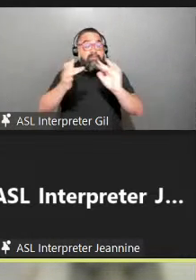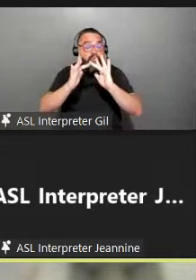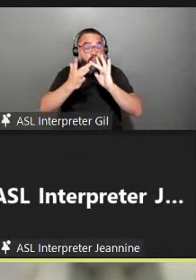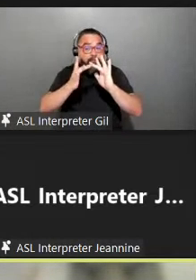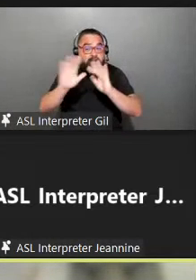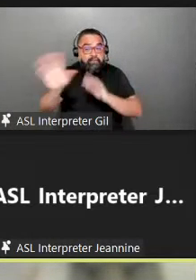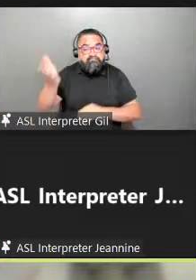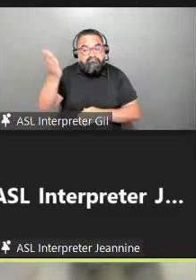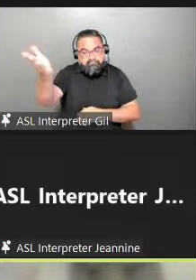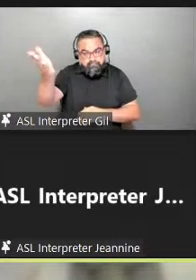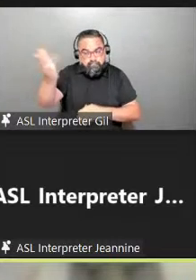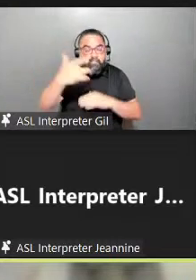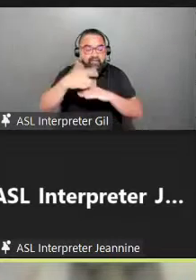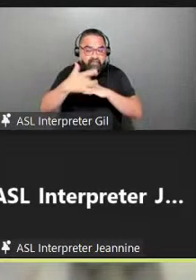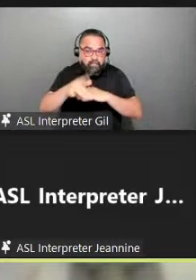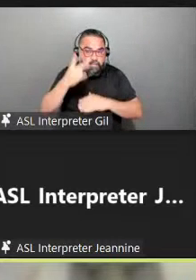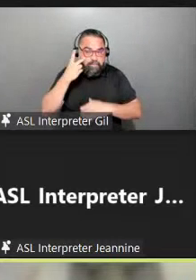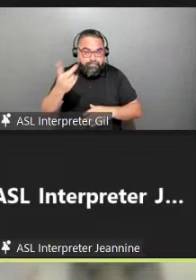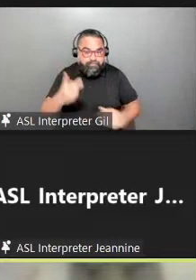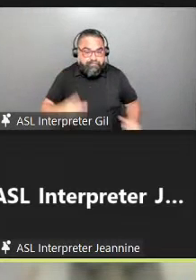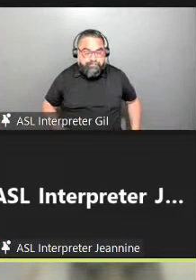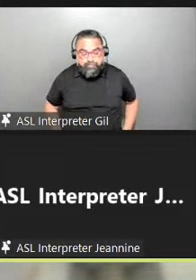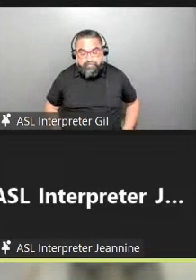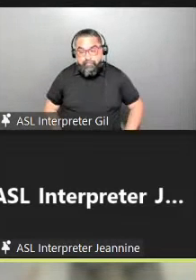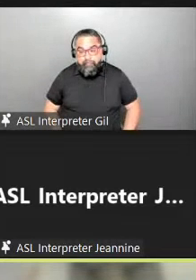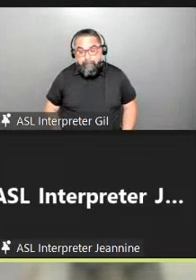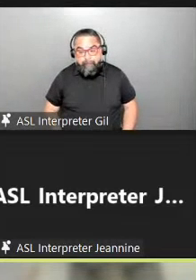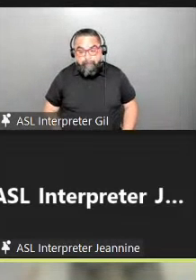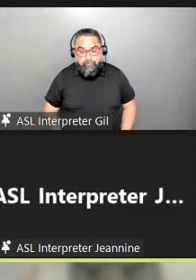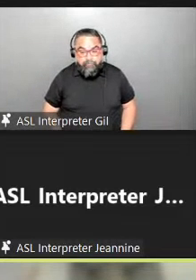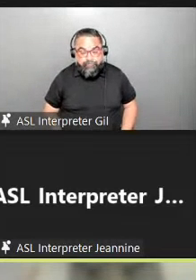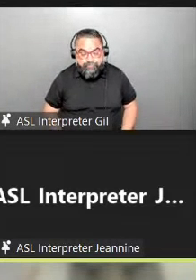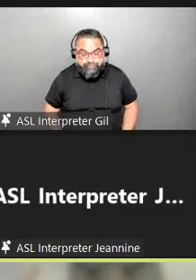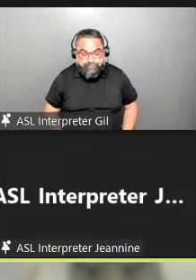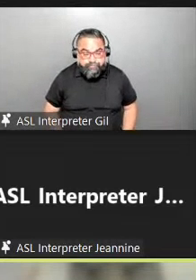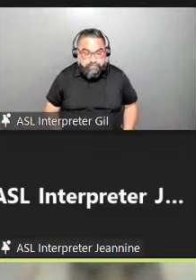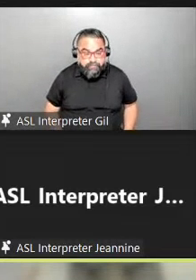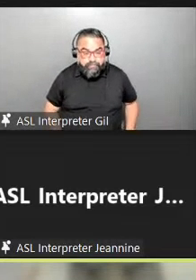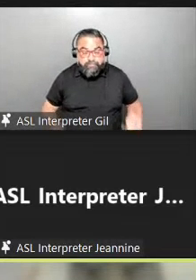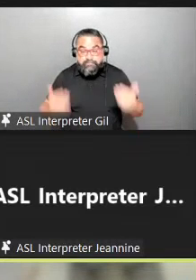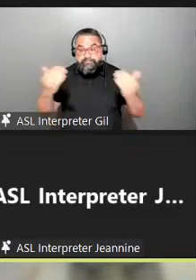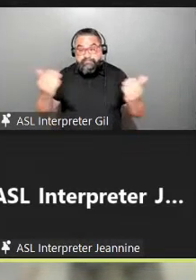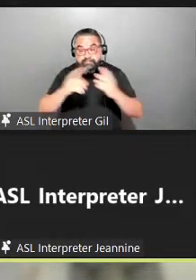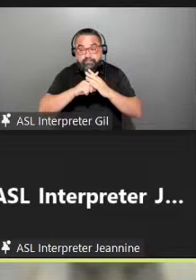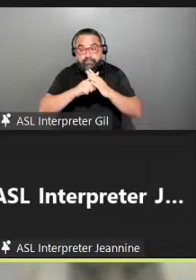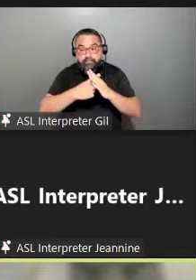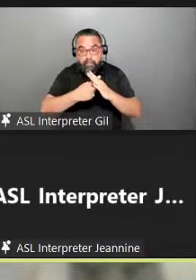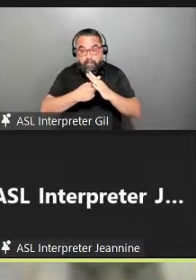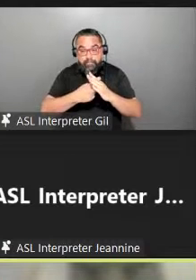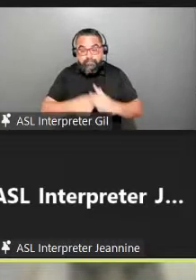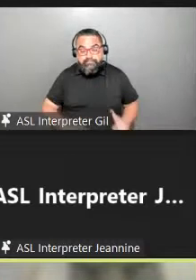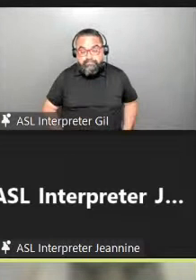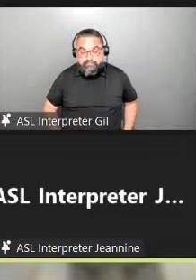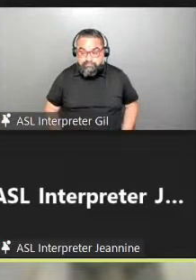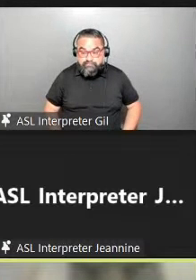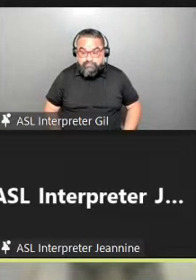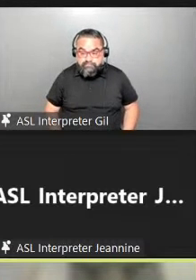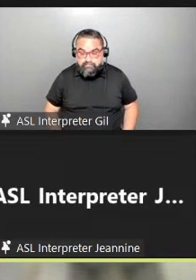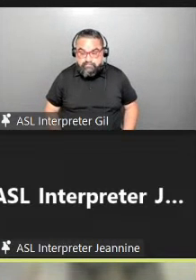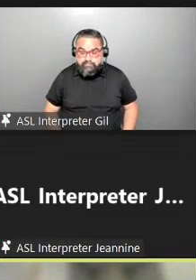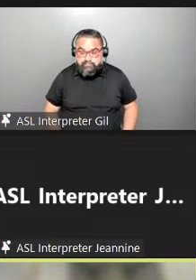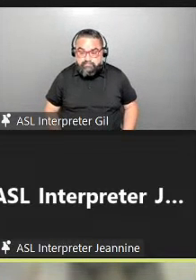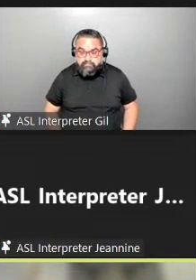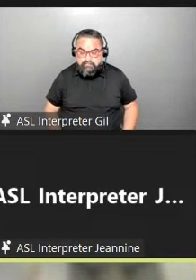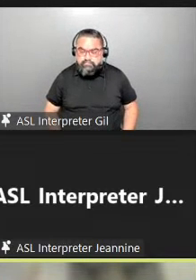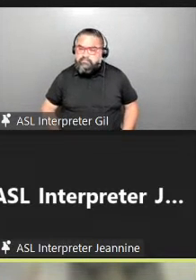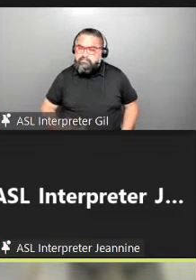there. So this is going to go ahead and get started here. And I think the way I usually start